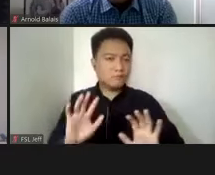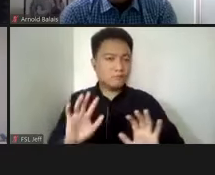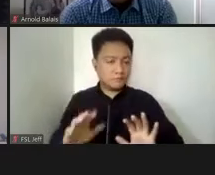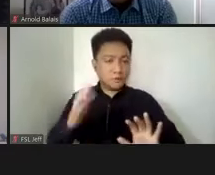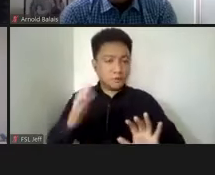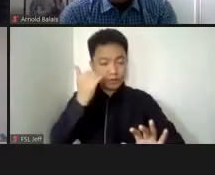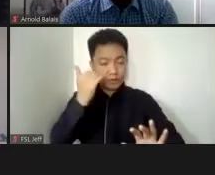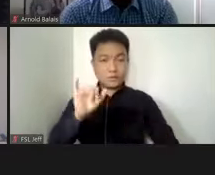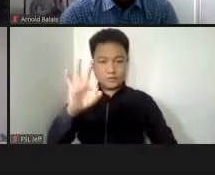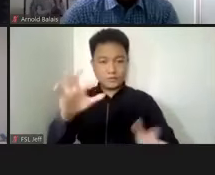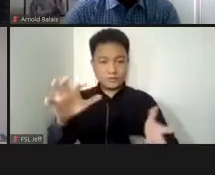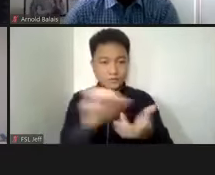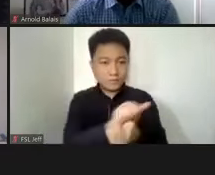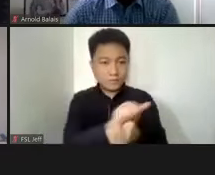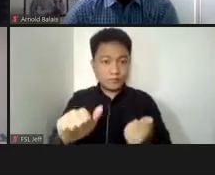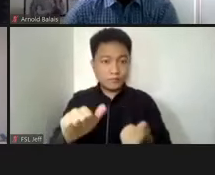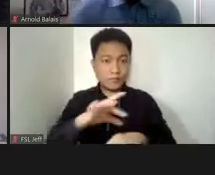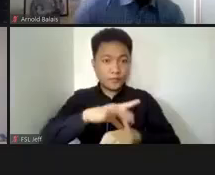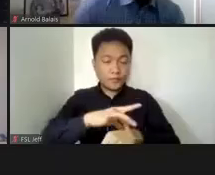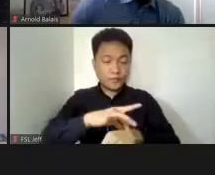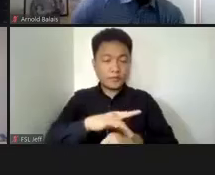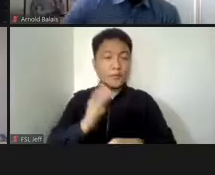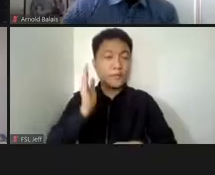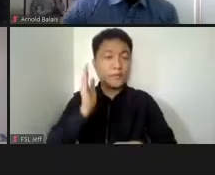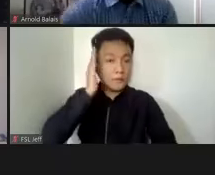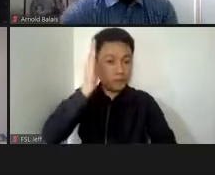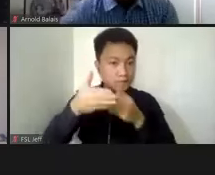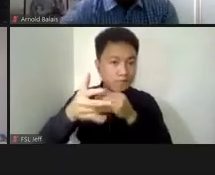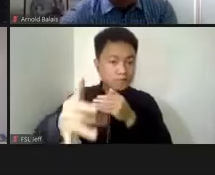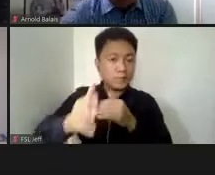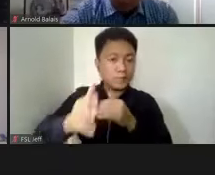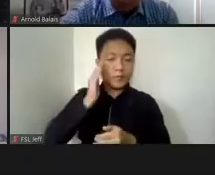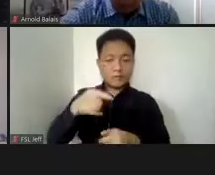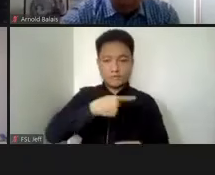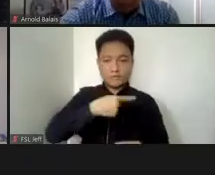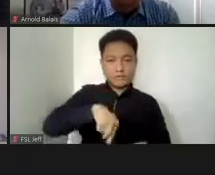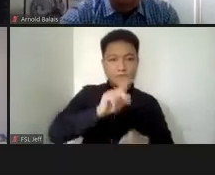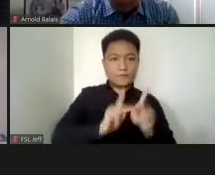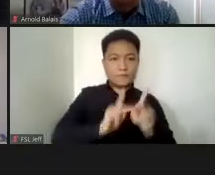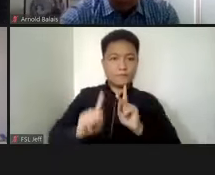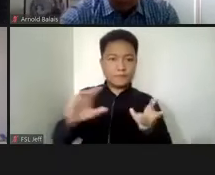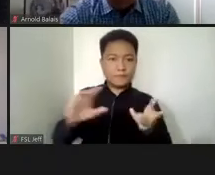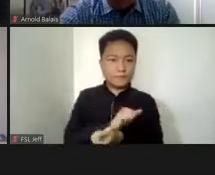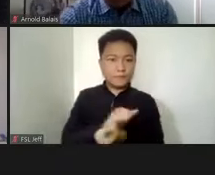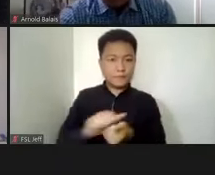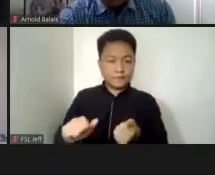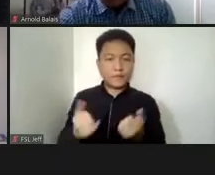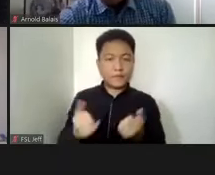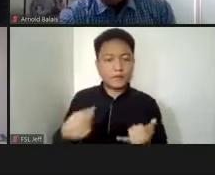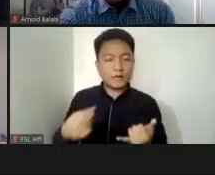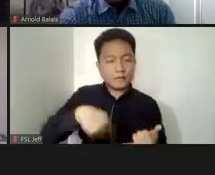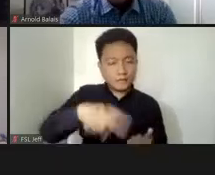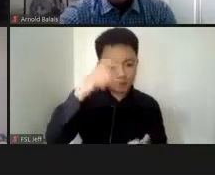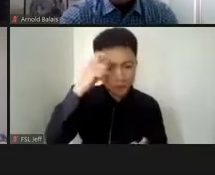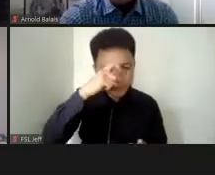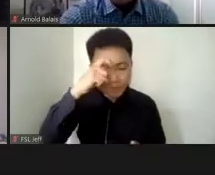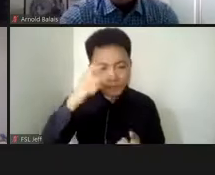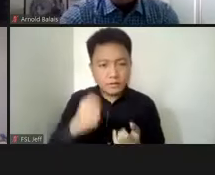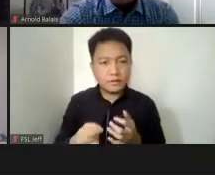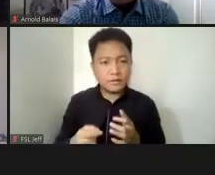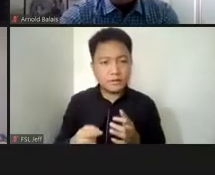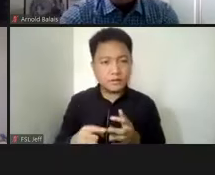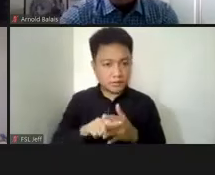do. So it starts with yourself, how you live your life. So are